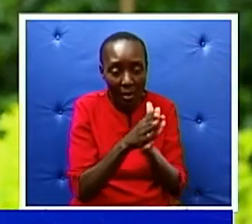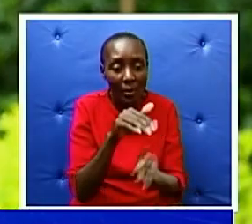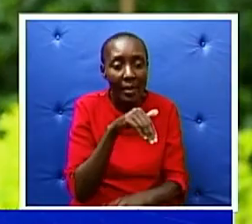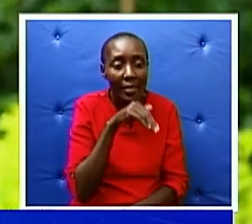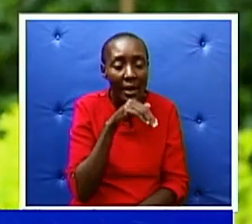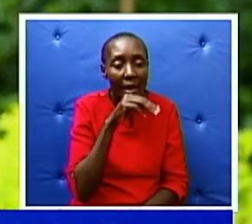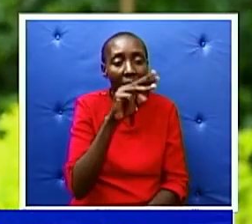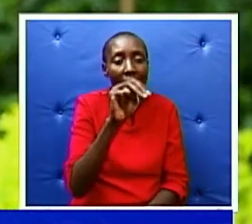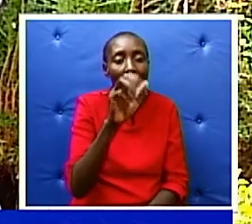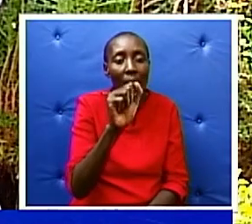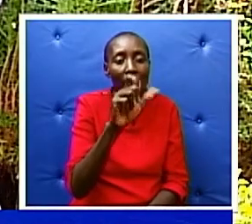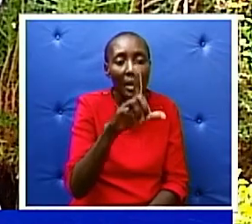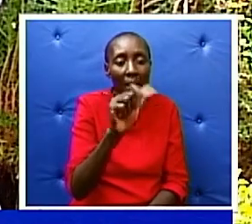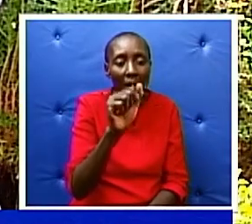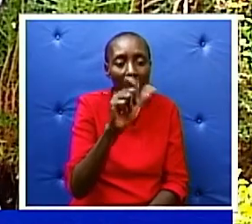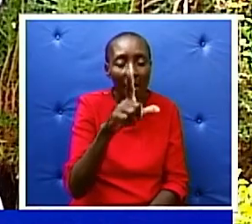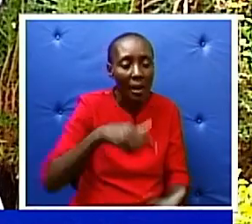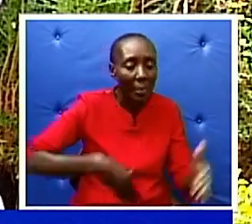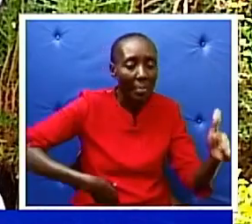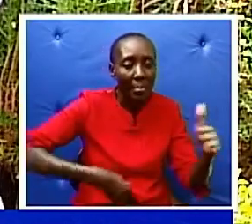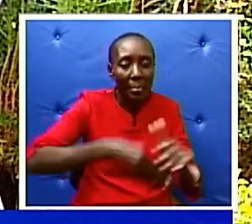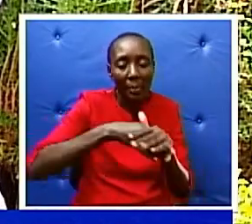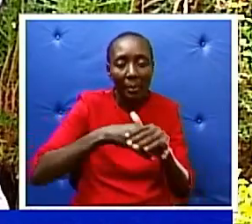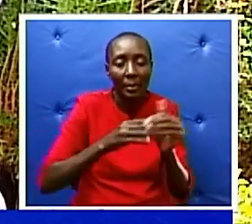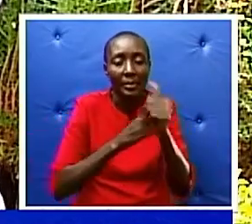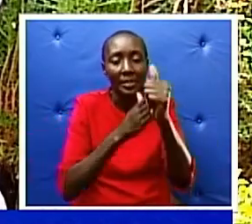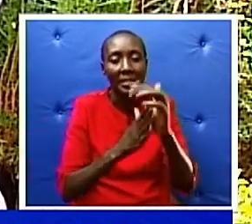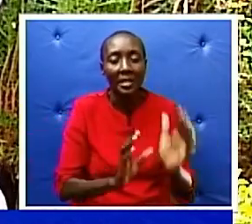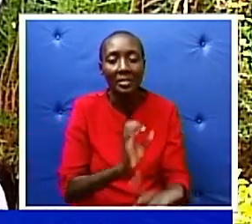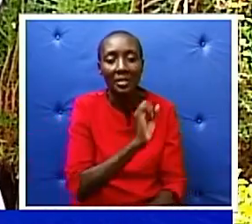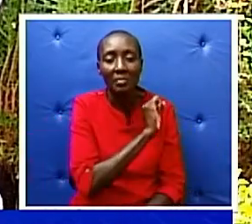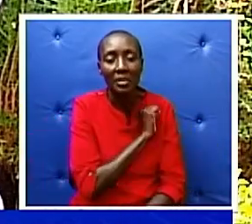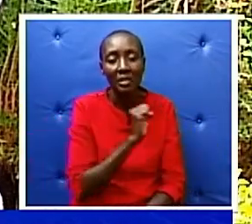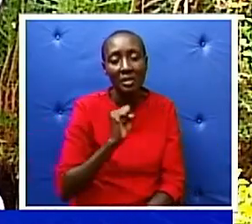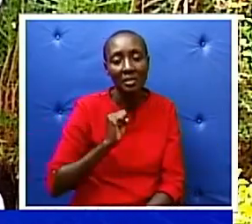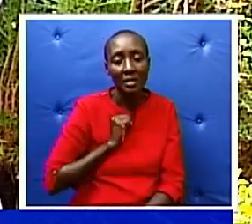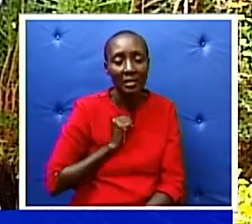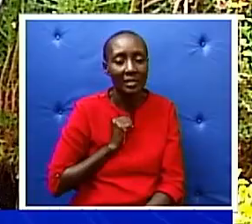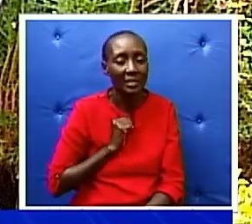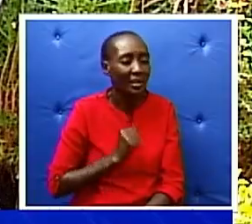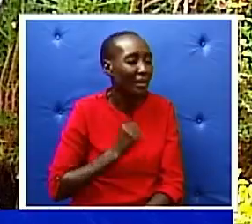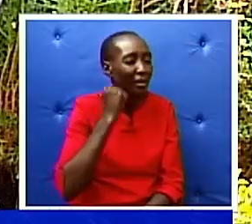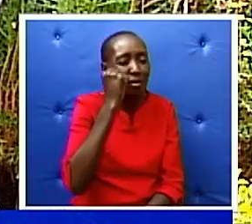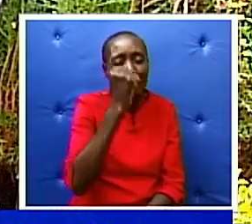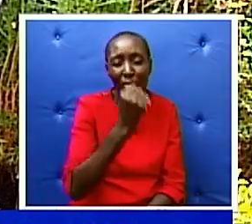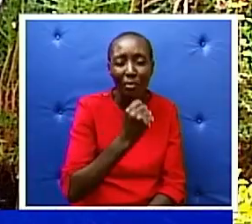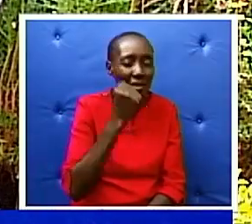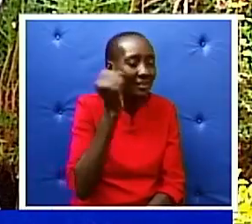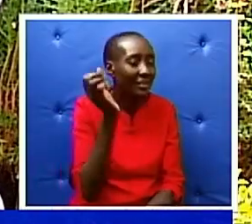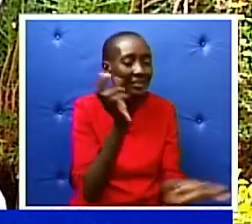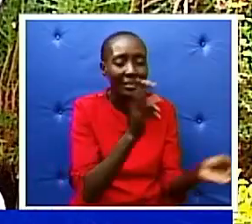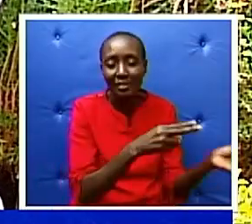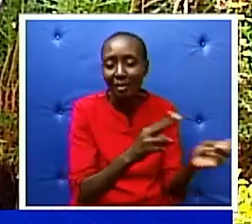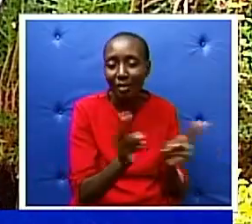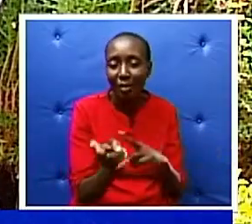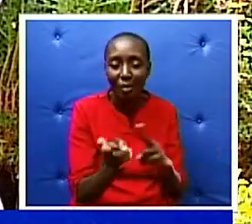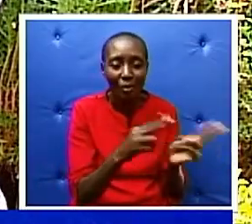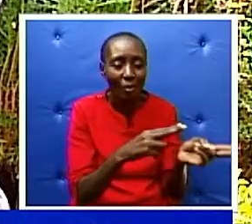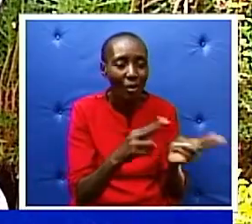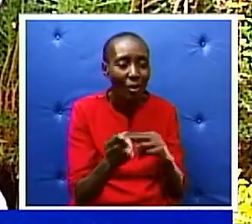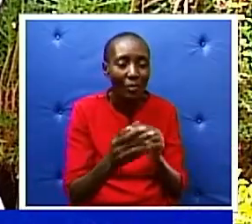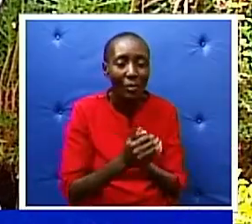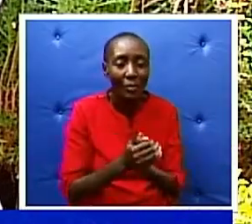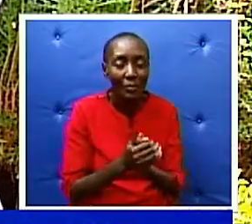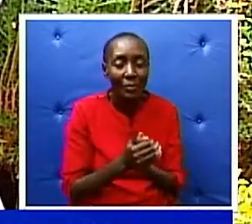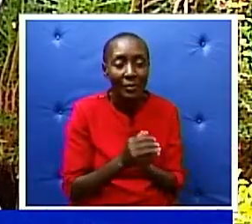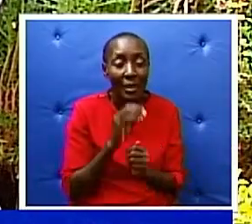Malala had been kicked out of leadership in Senate. And just politics as normal. And from him